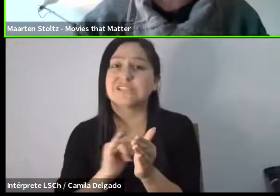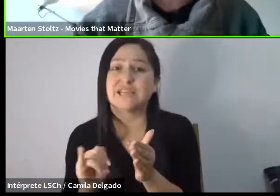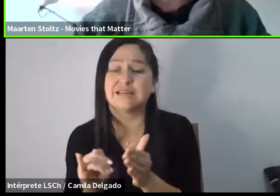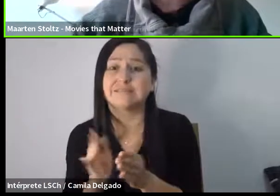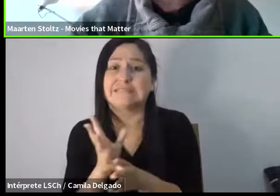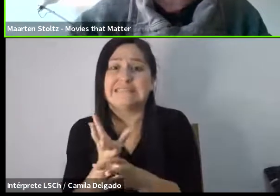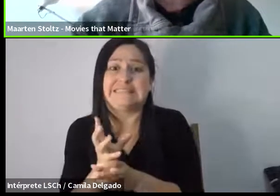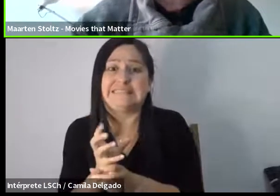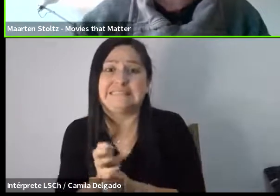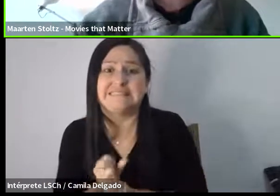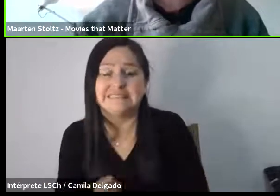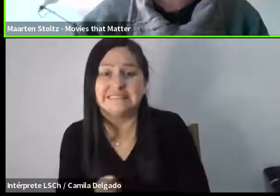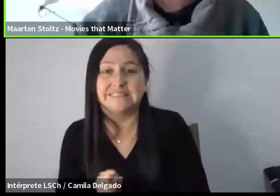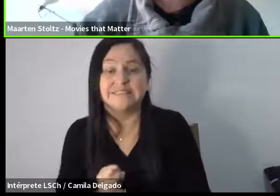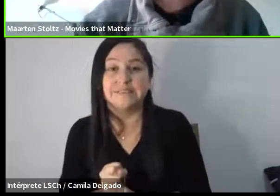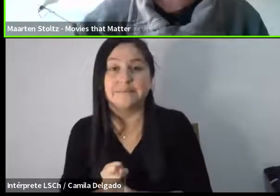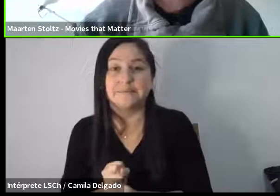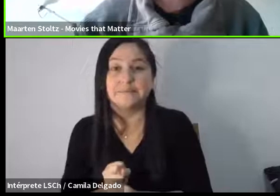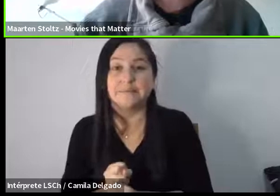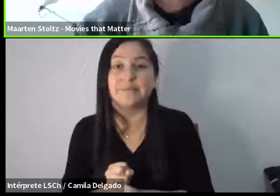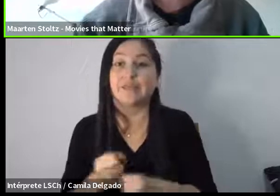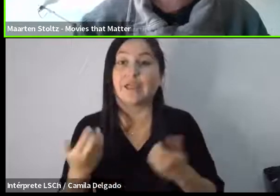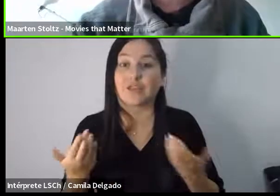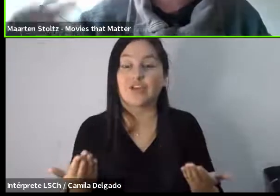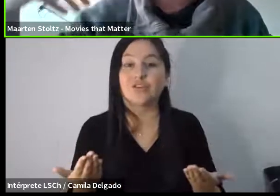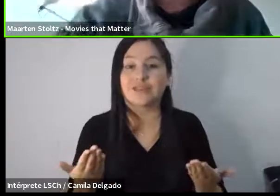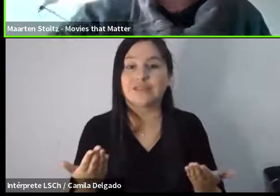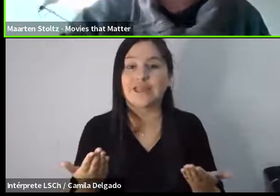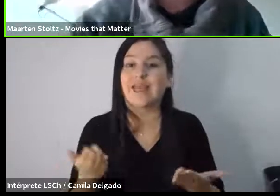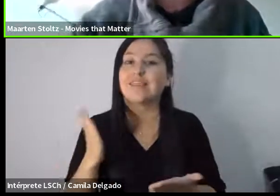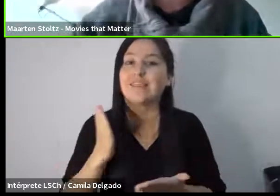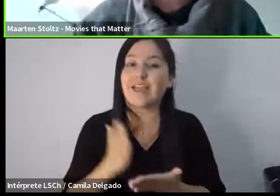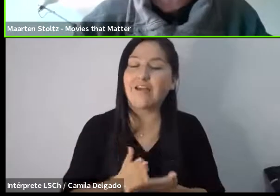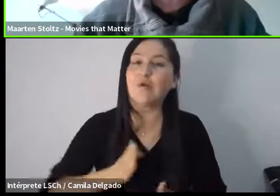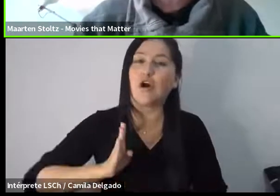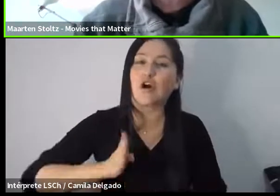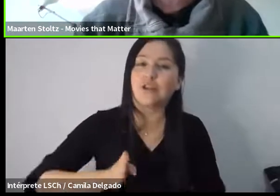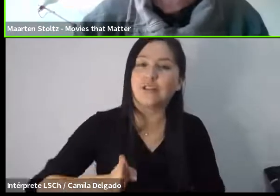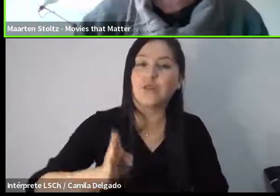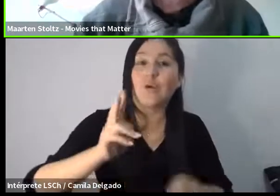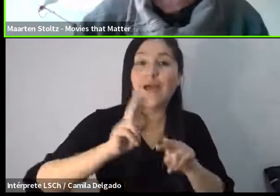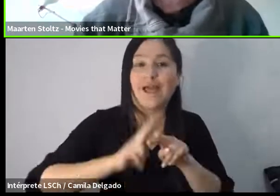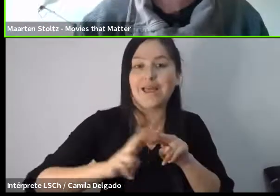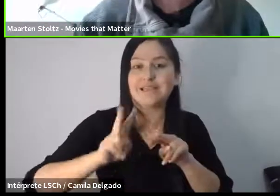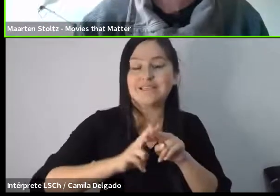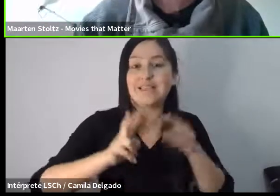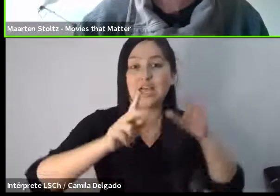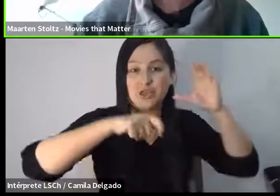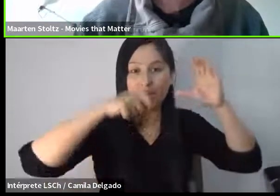Chilean filmmakers keep making those films and keep getting them out there.